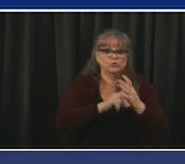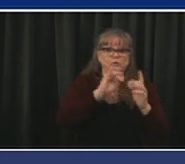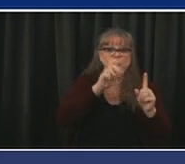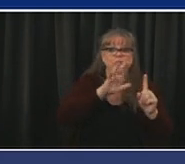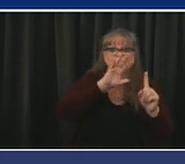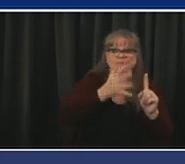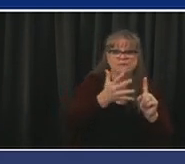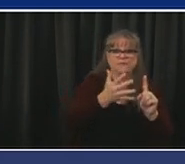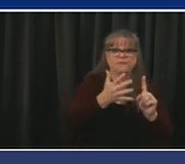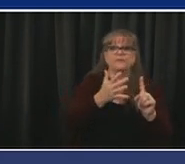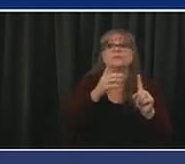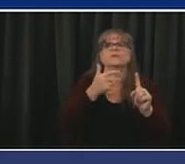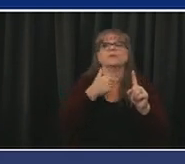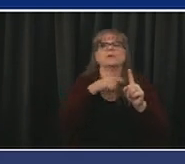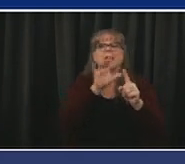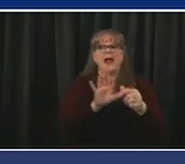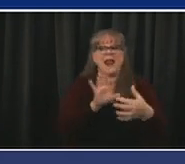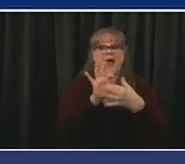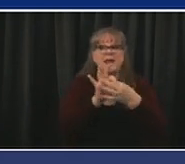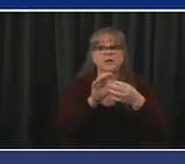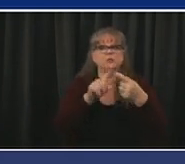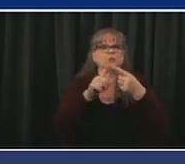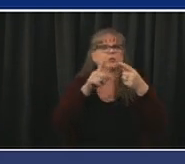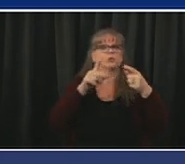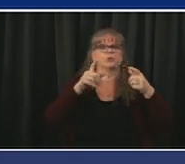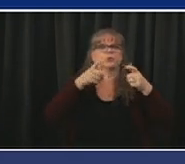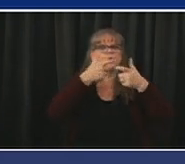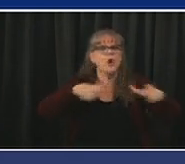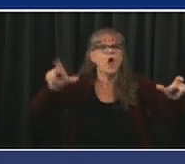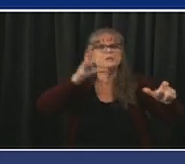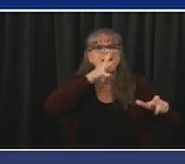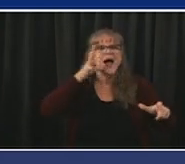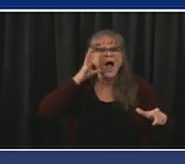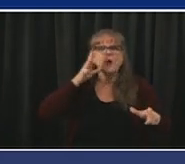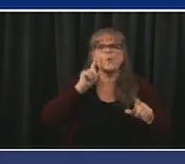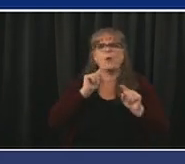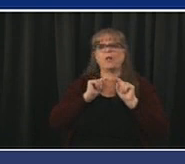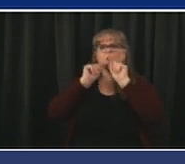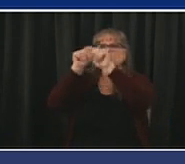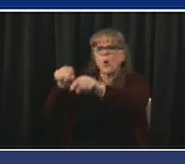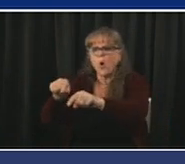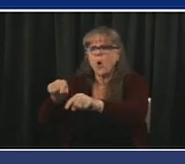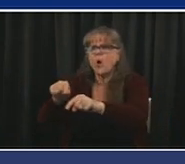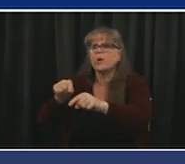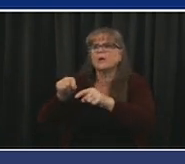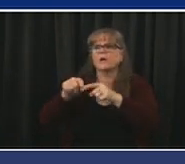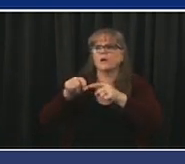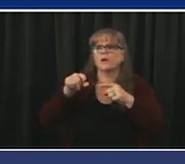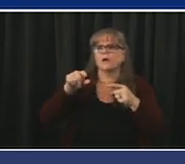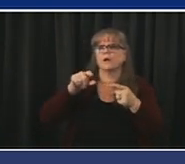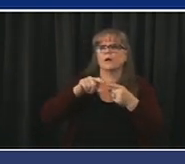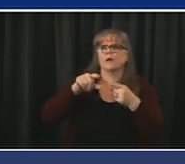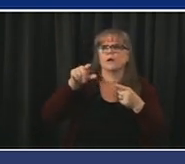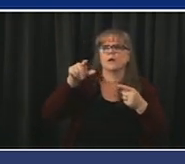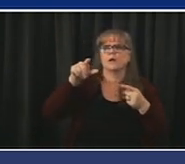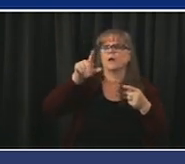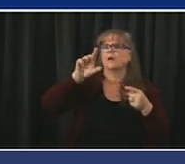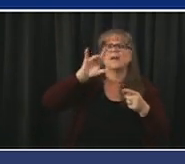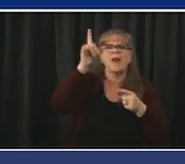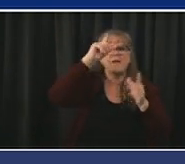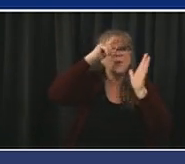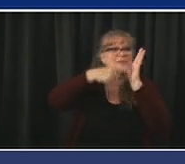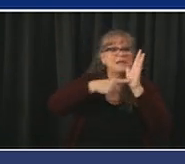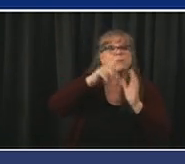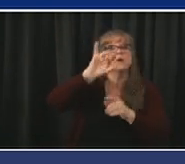producers, such as Cargill and JBS, to provide access to the vaccine directly at their site or through a regional